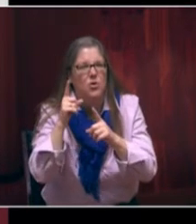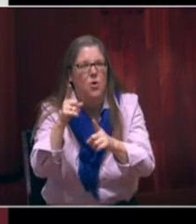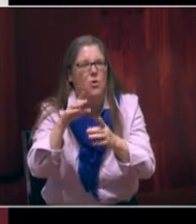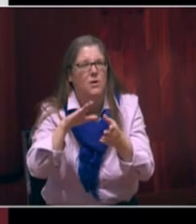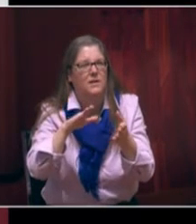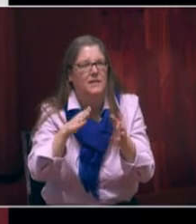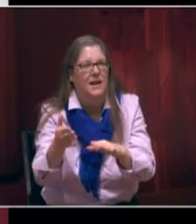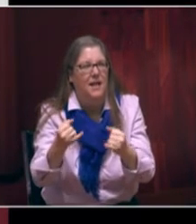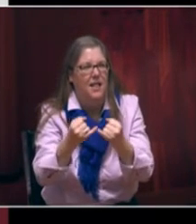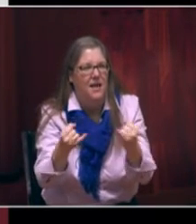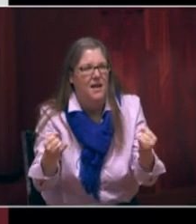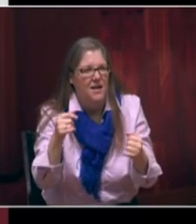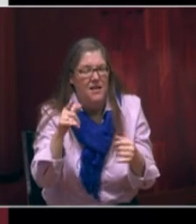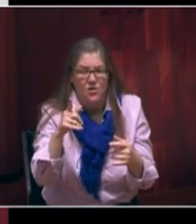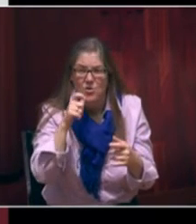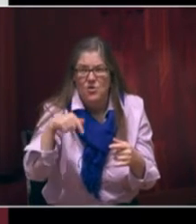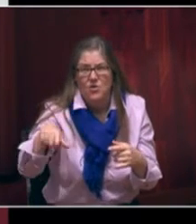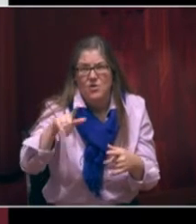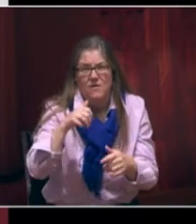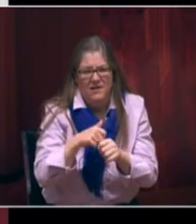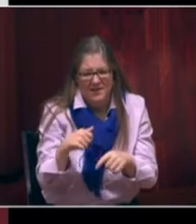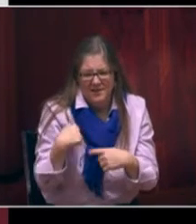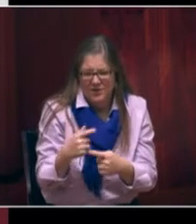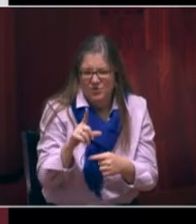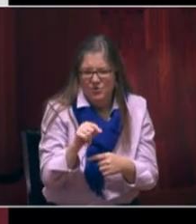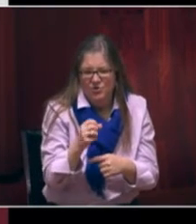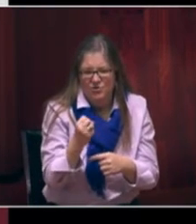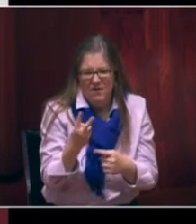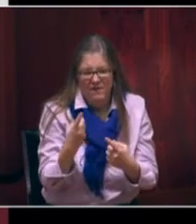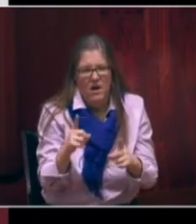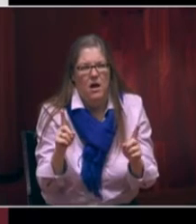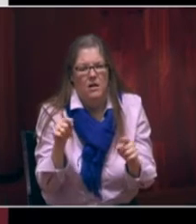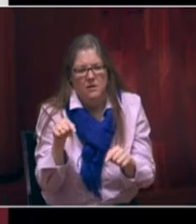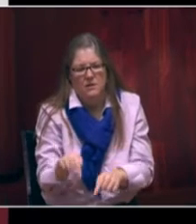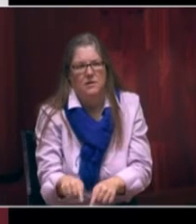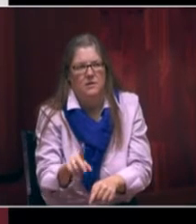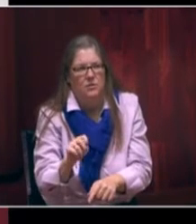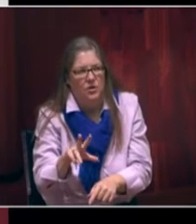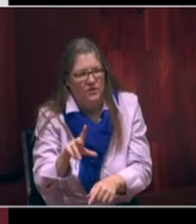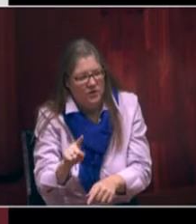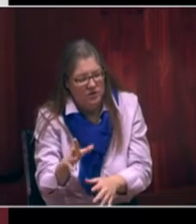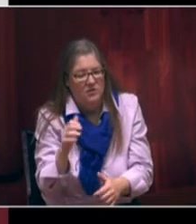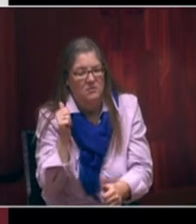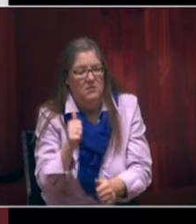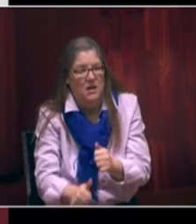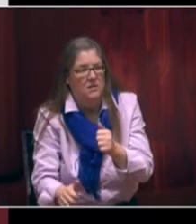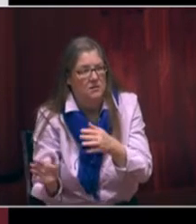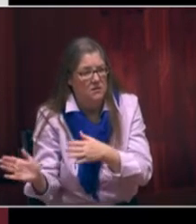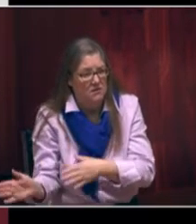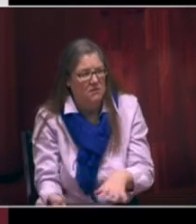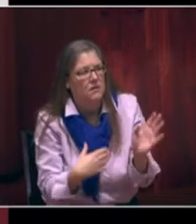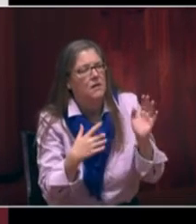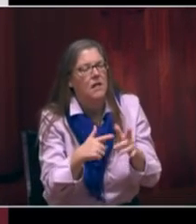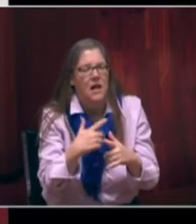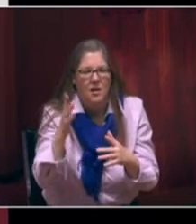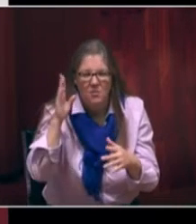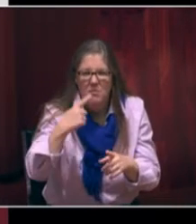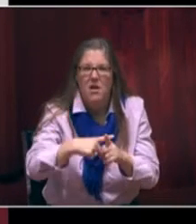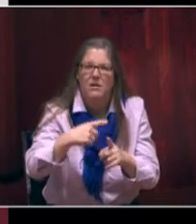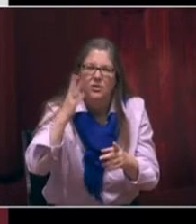who have been following this for a while, it's since 2012 that it's finally here. So to get us past that date, and also we know that people are busy